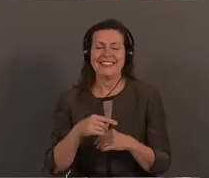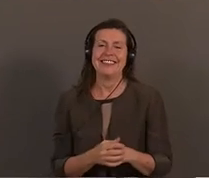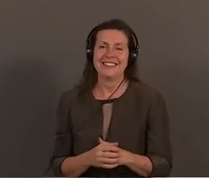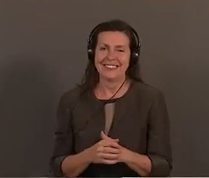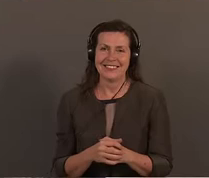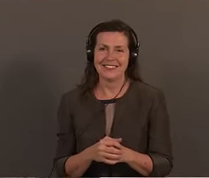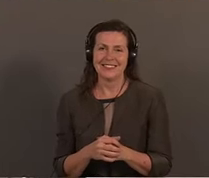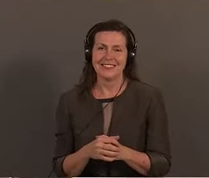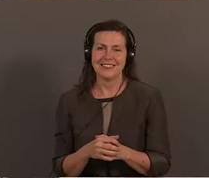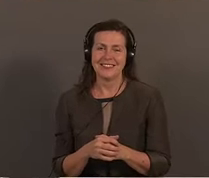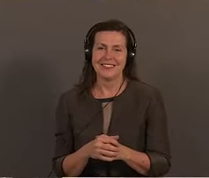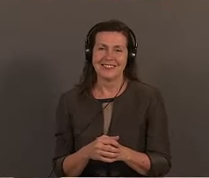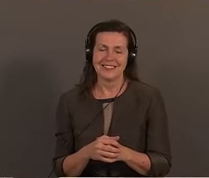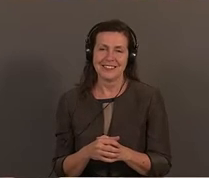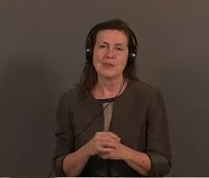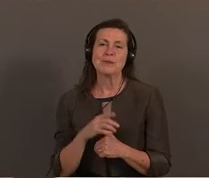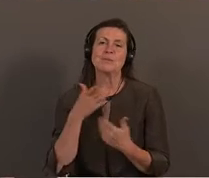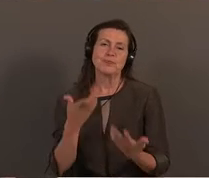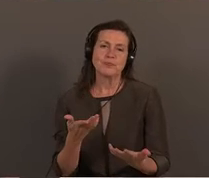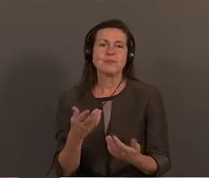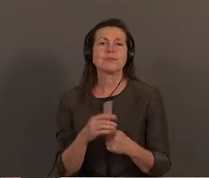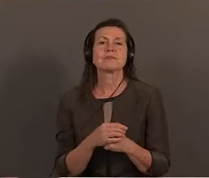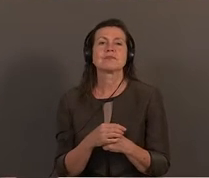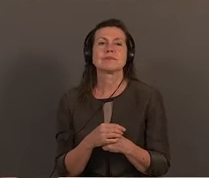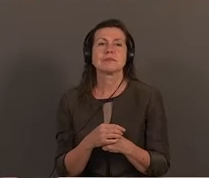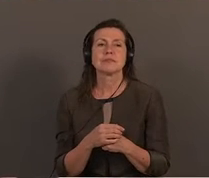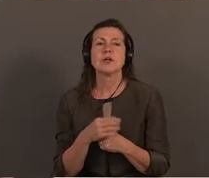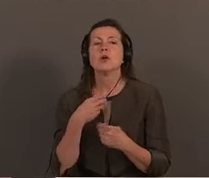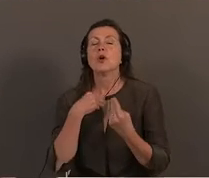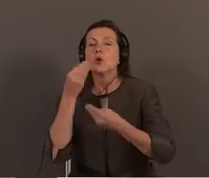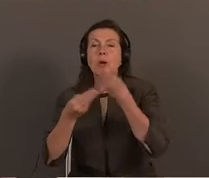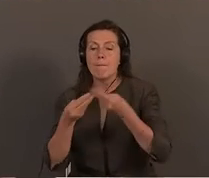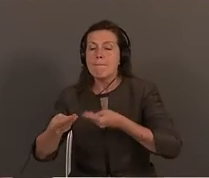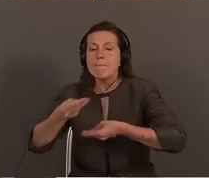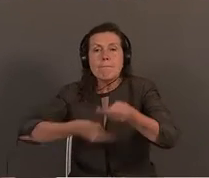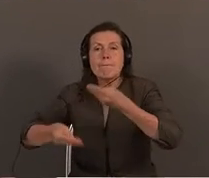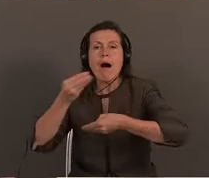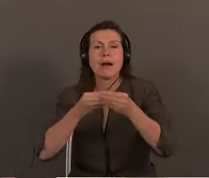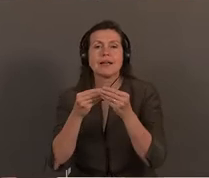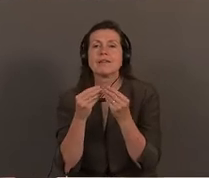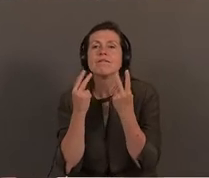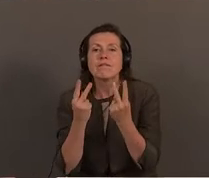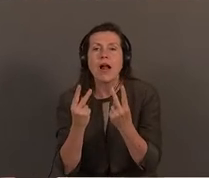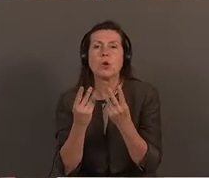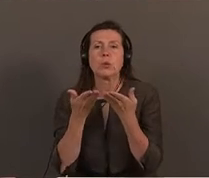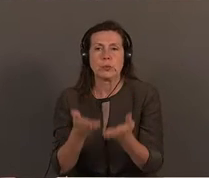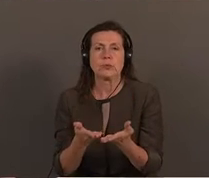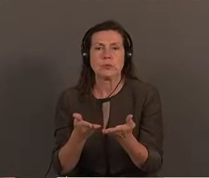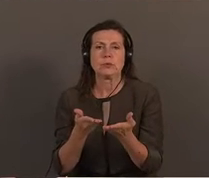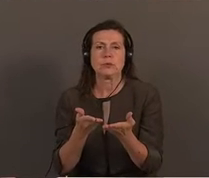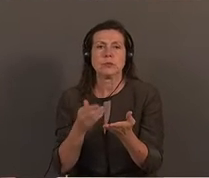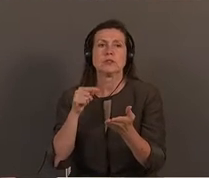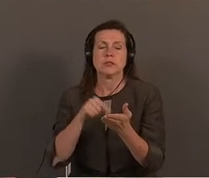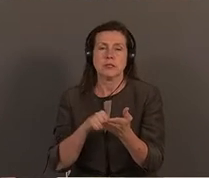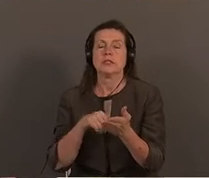because okay, when talking about market value of this band, as you know, we decided to divide to split into two